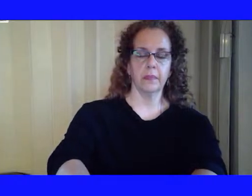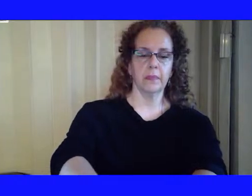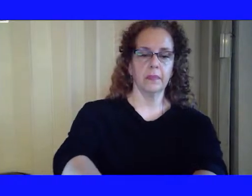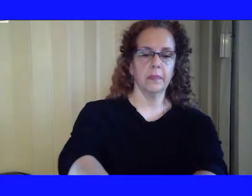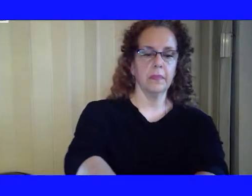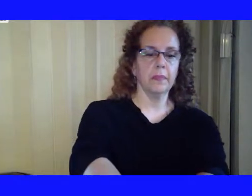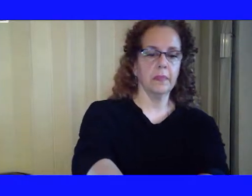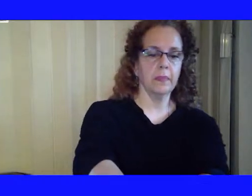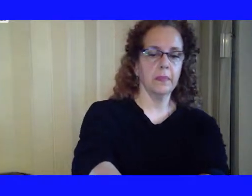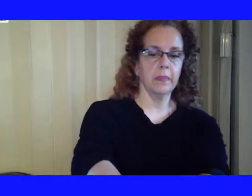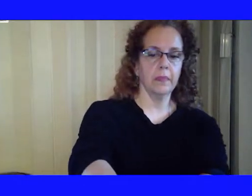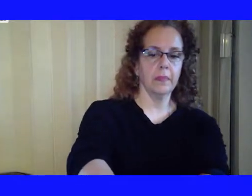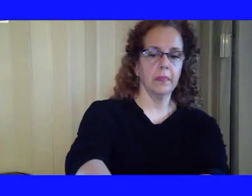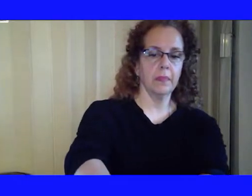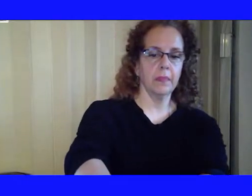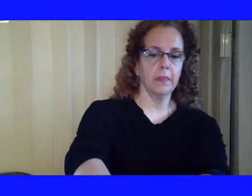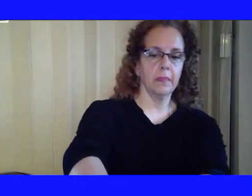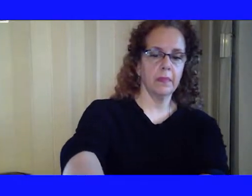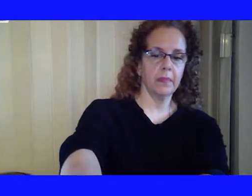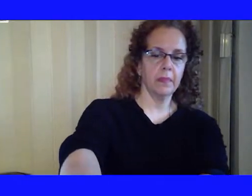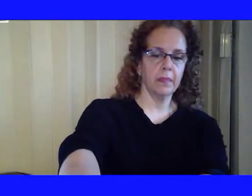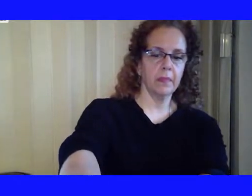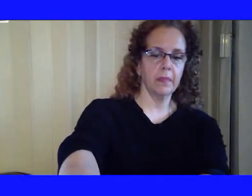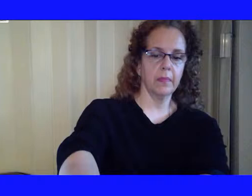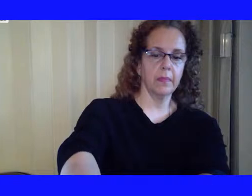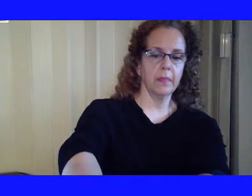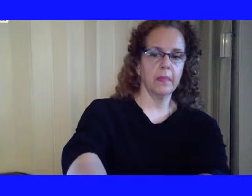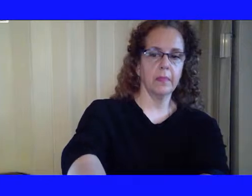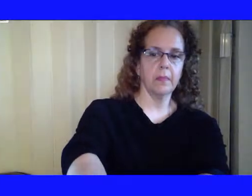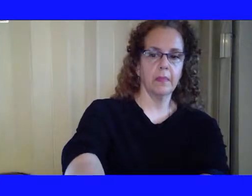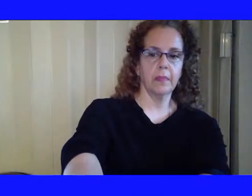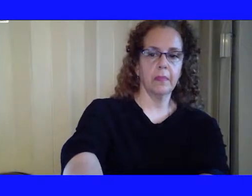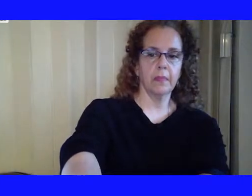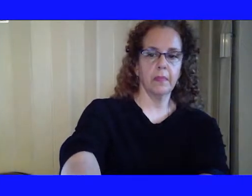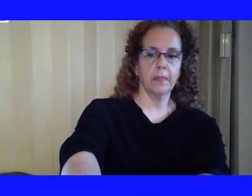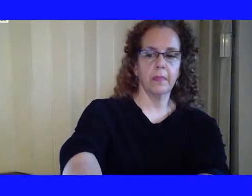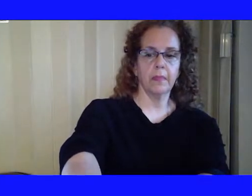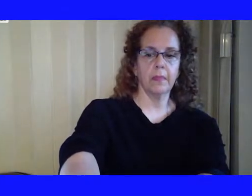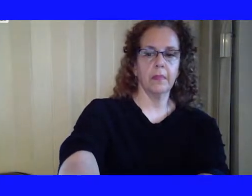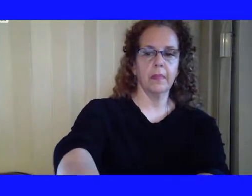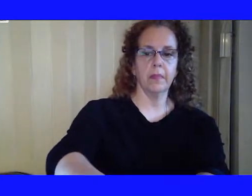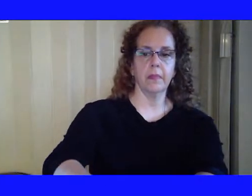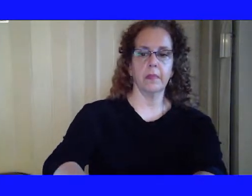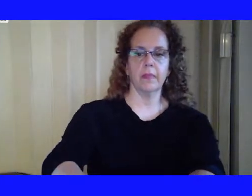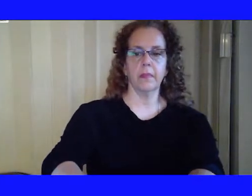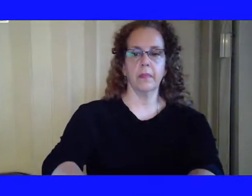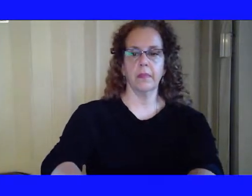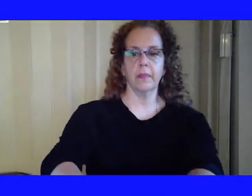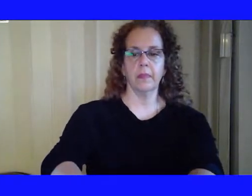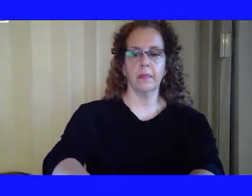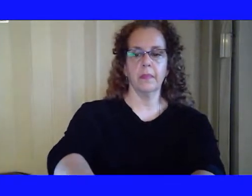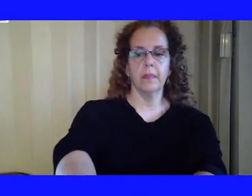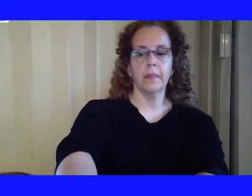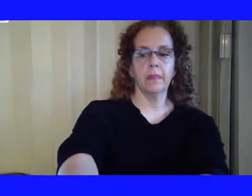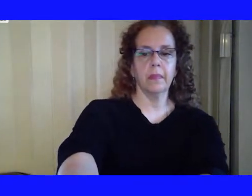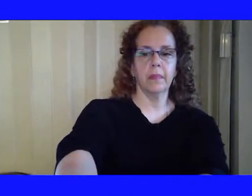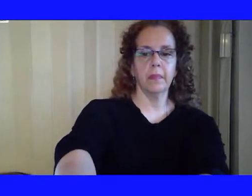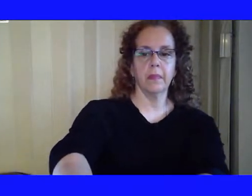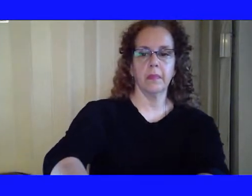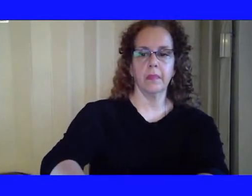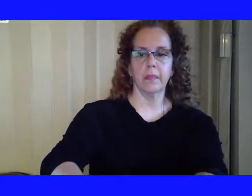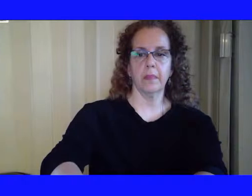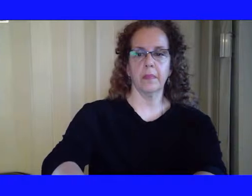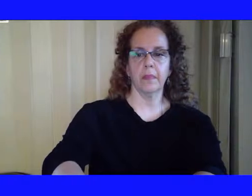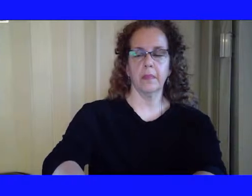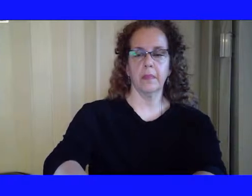Is it recording already? Yes. Okay. Hi, welcome and thank